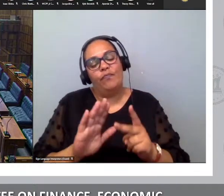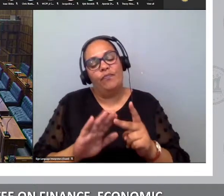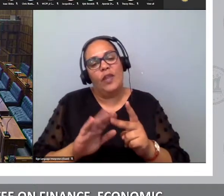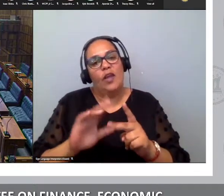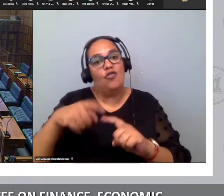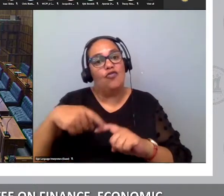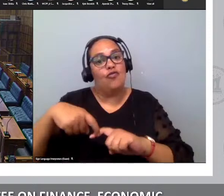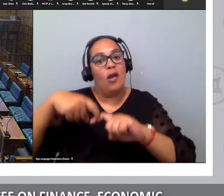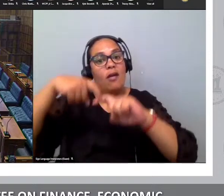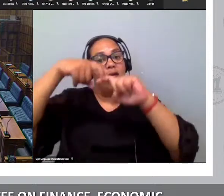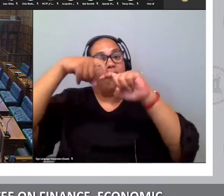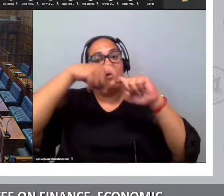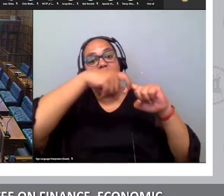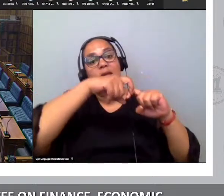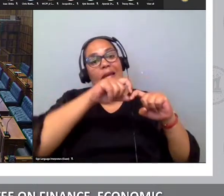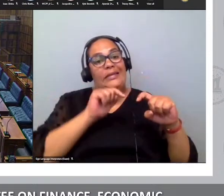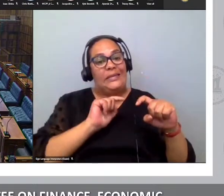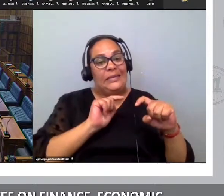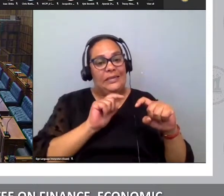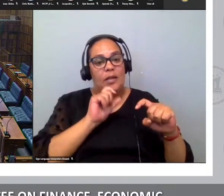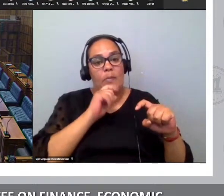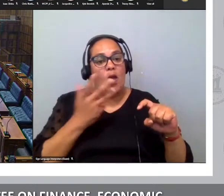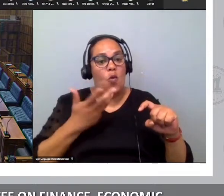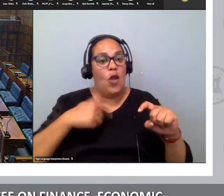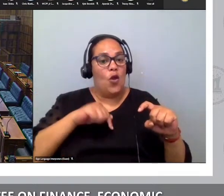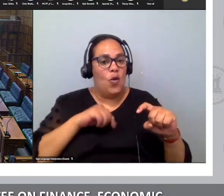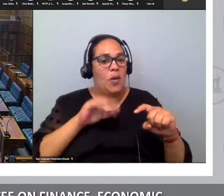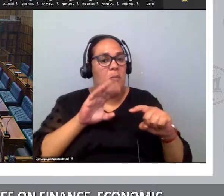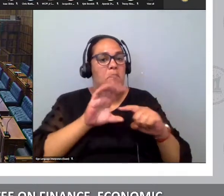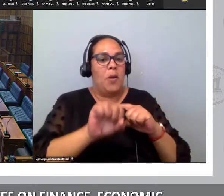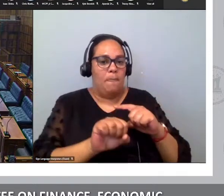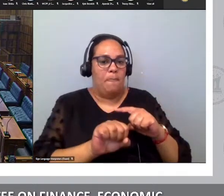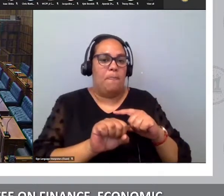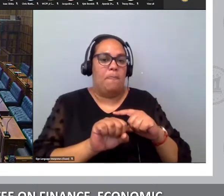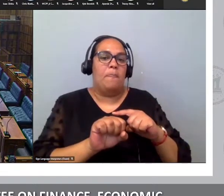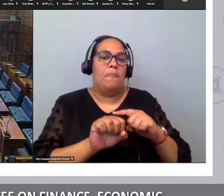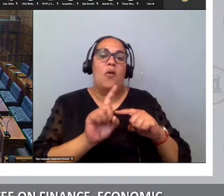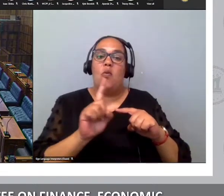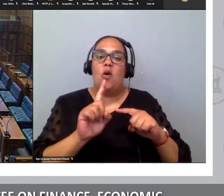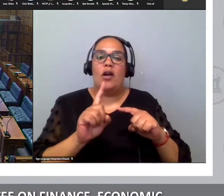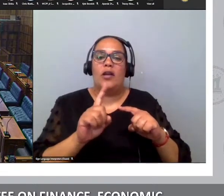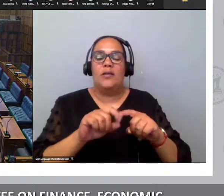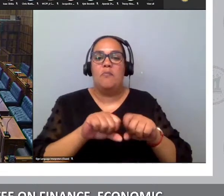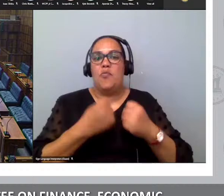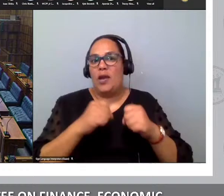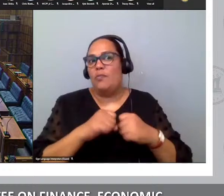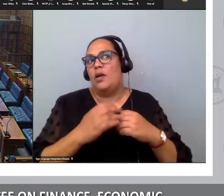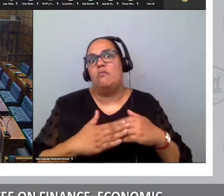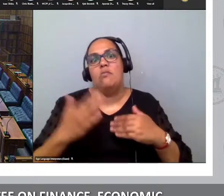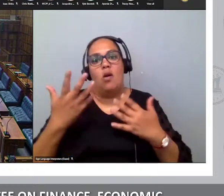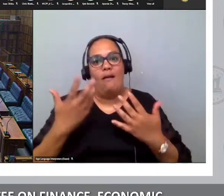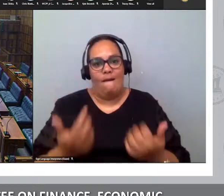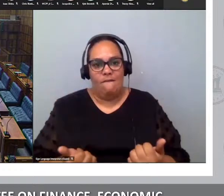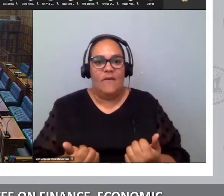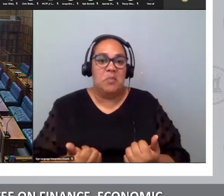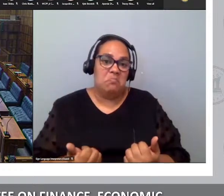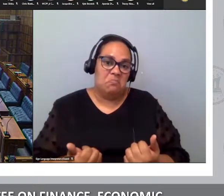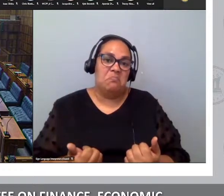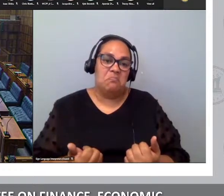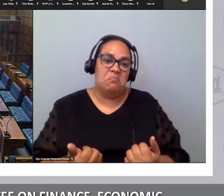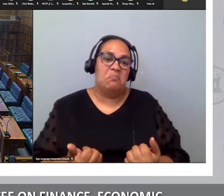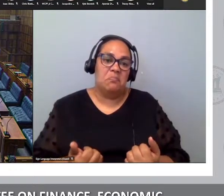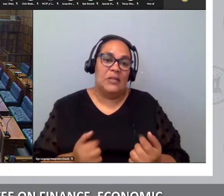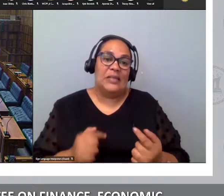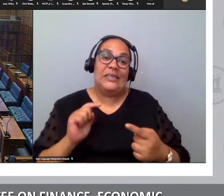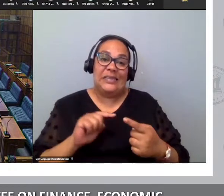cranes um that is where we we find um more breakdowns so and that